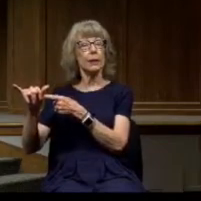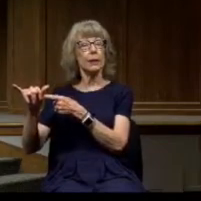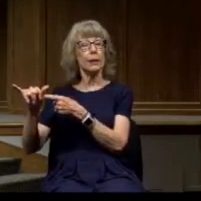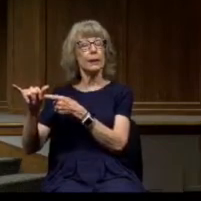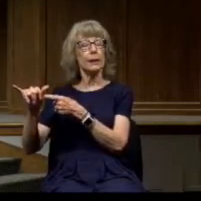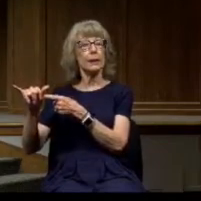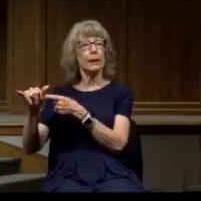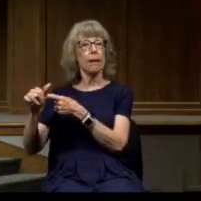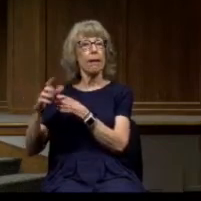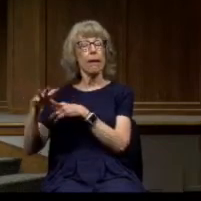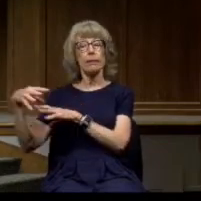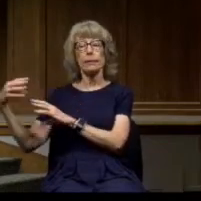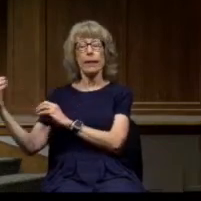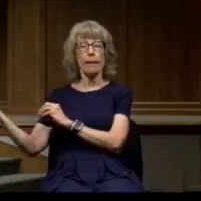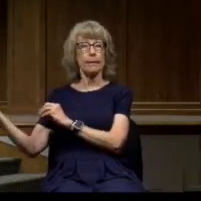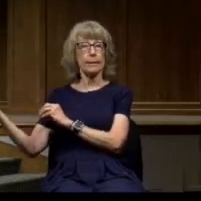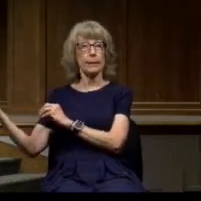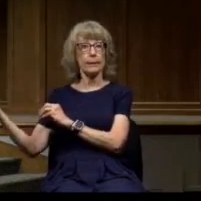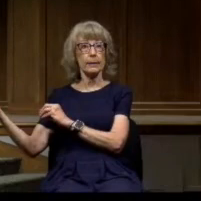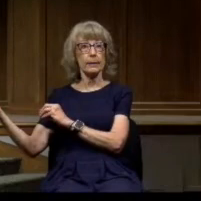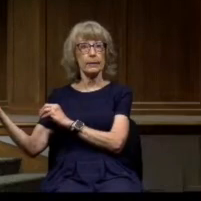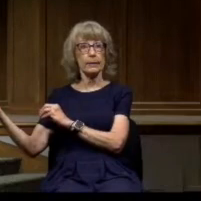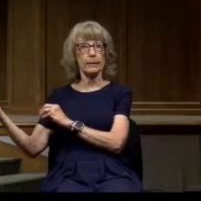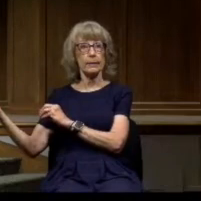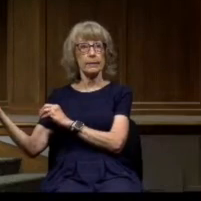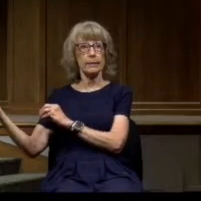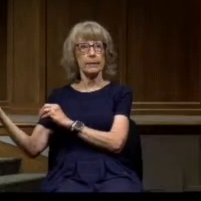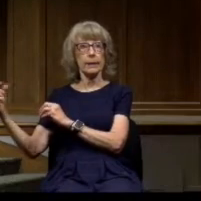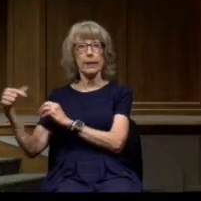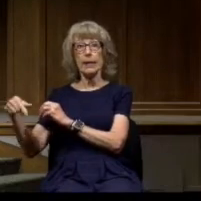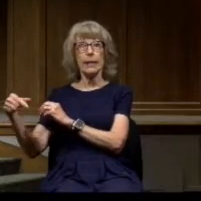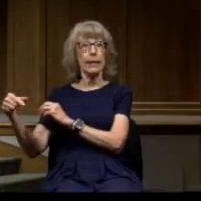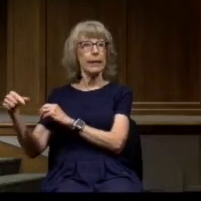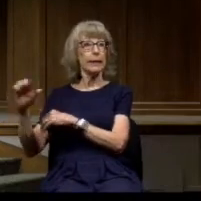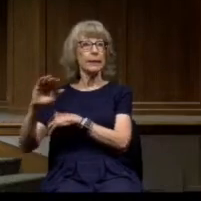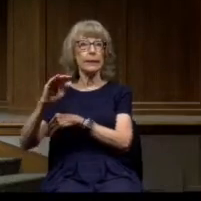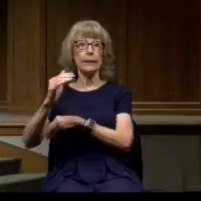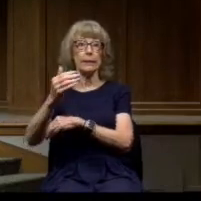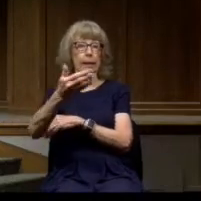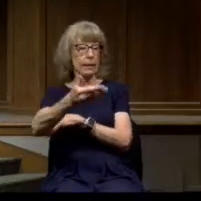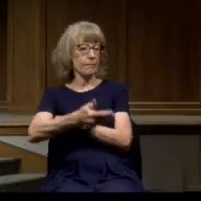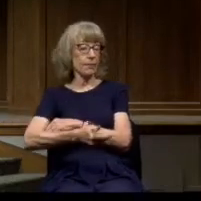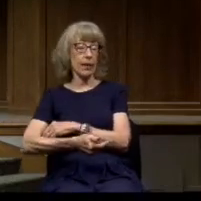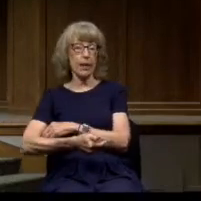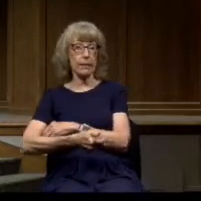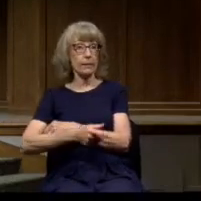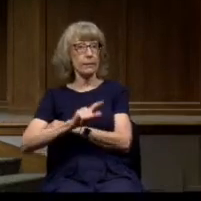he can't stand giving over the presidency to Thomas Jefferson. So he leaves.